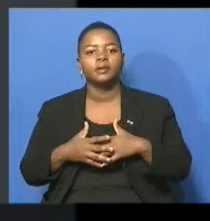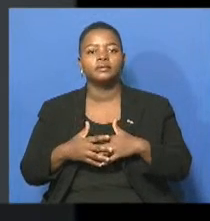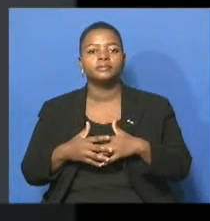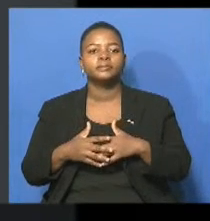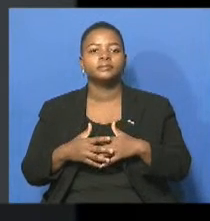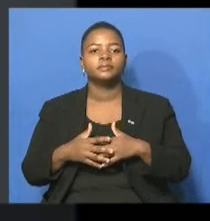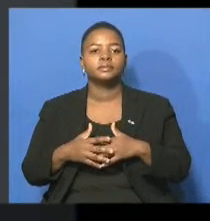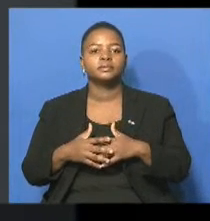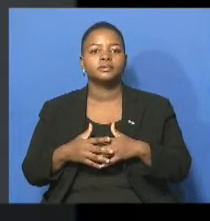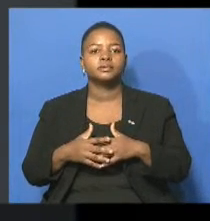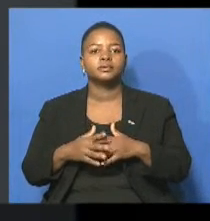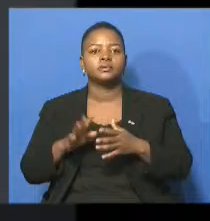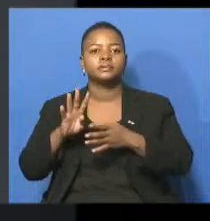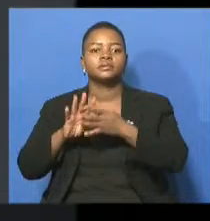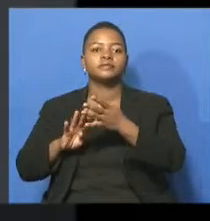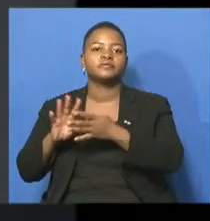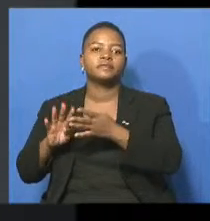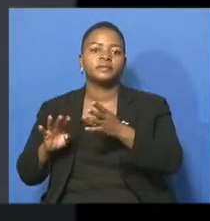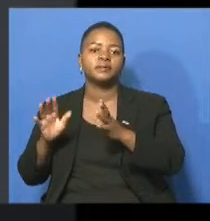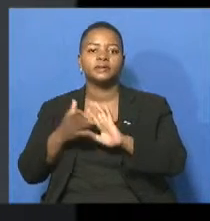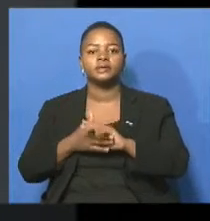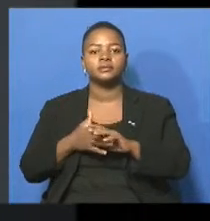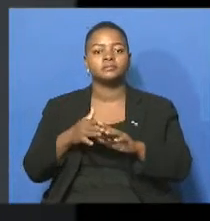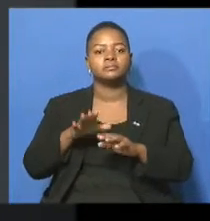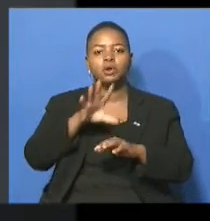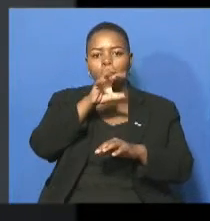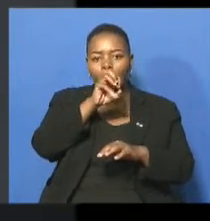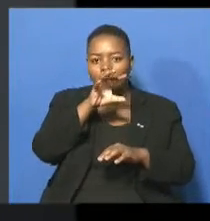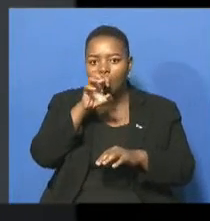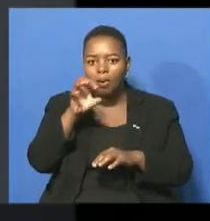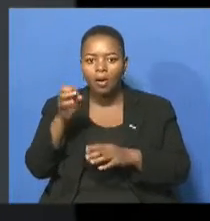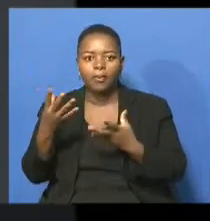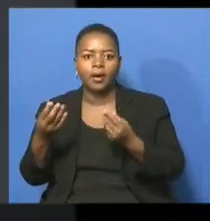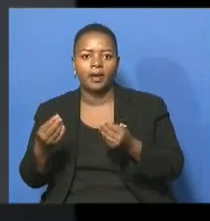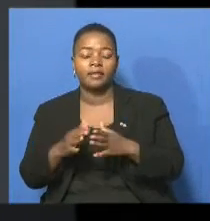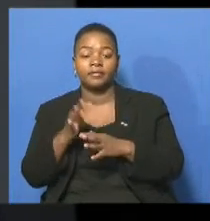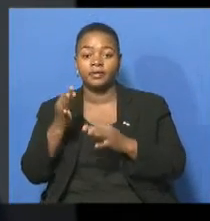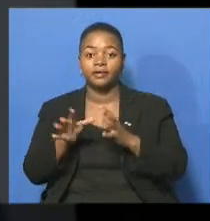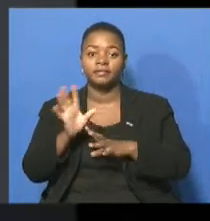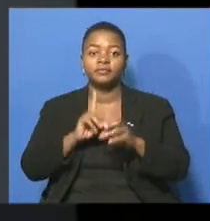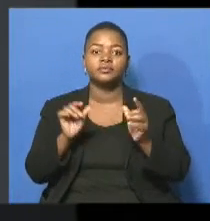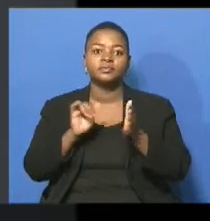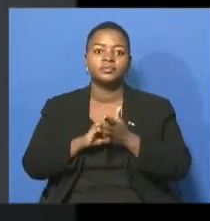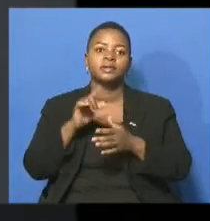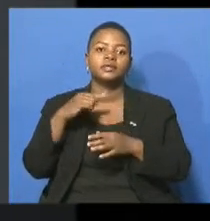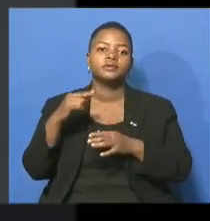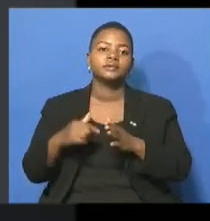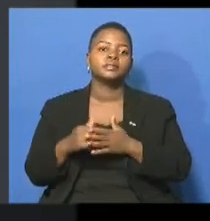thing. But I doubt if you are doing all of that because you are afraid